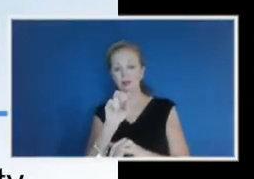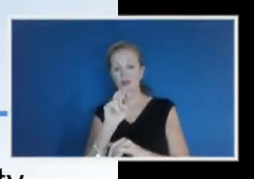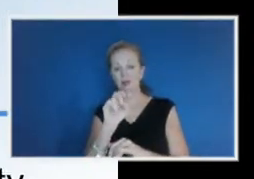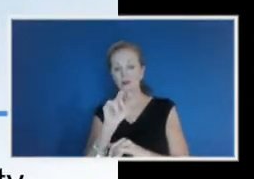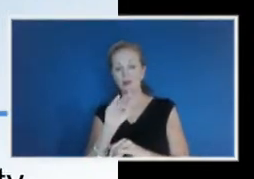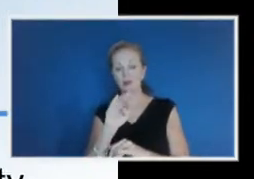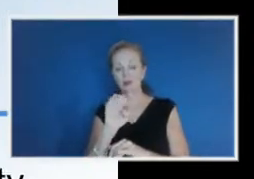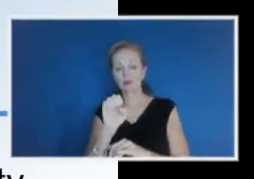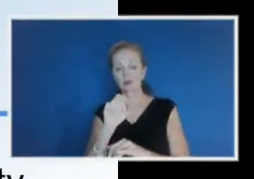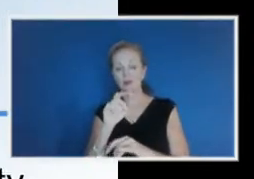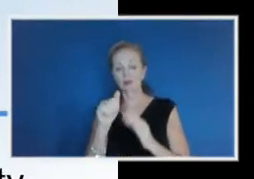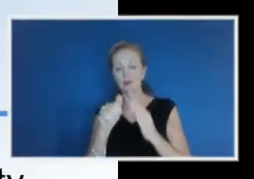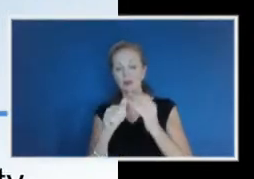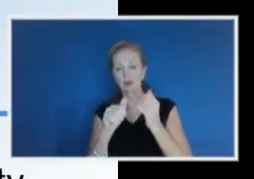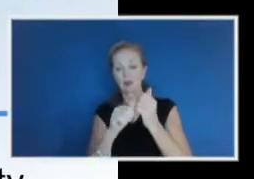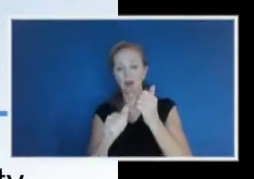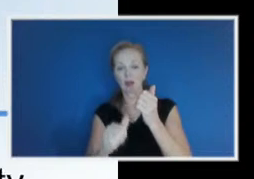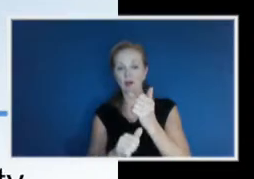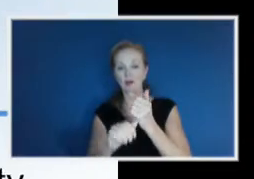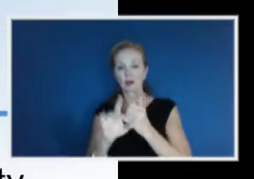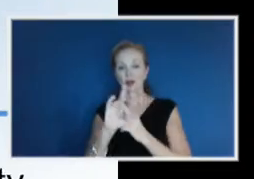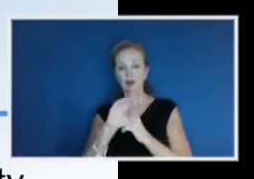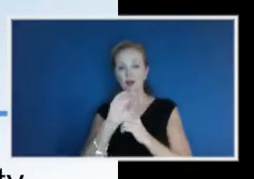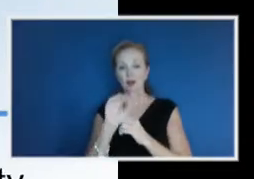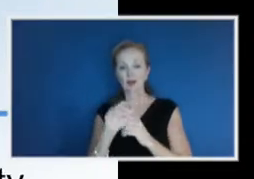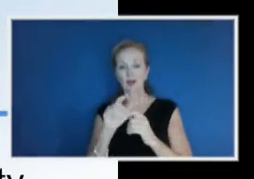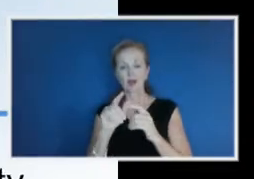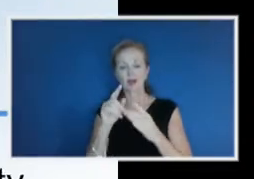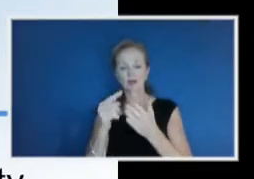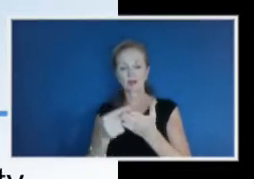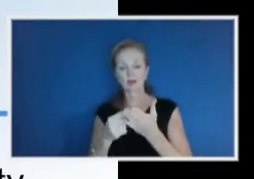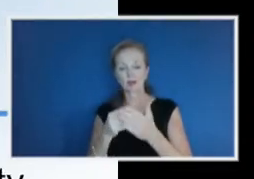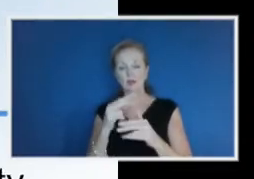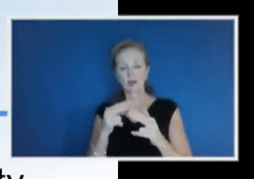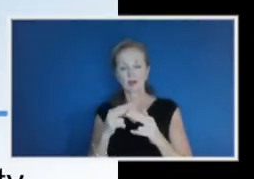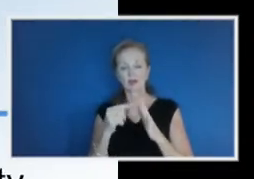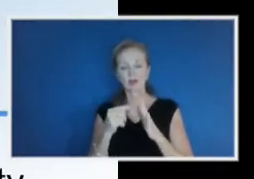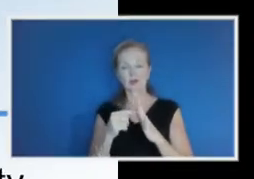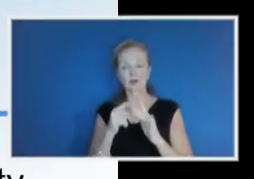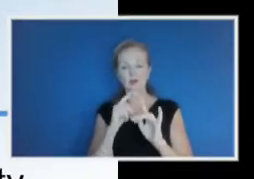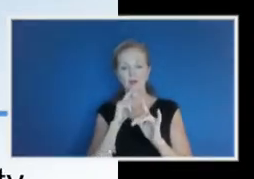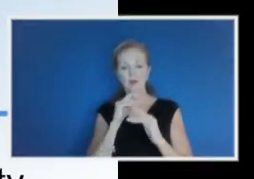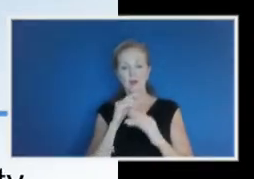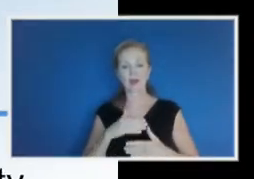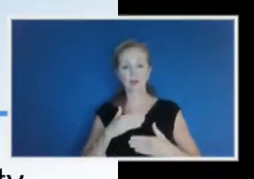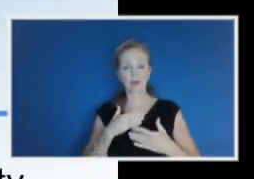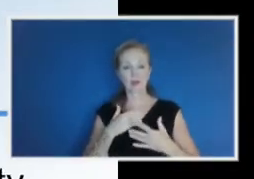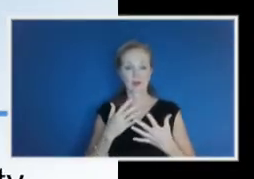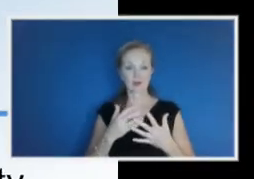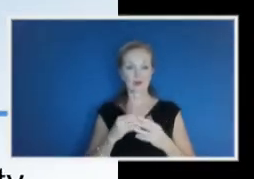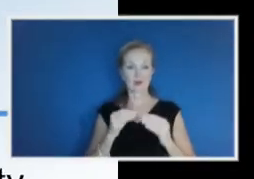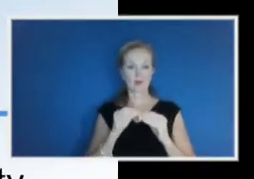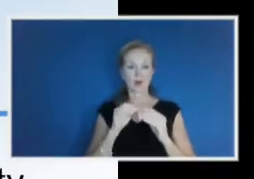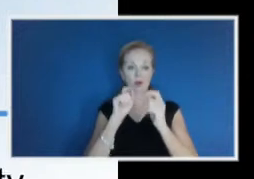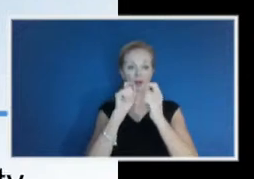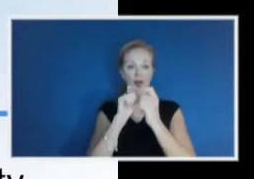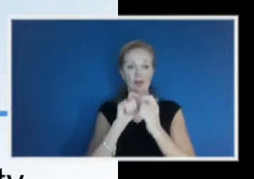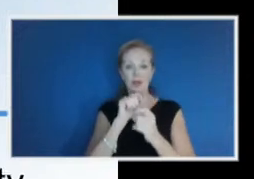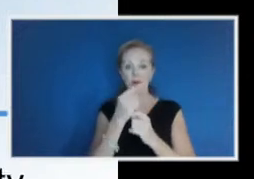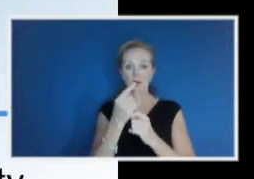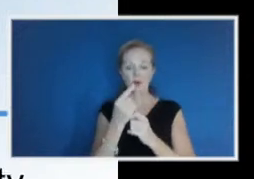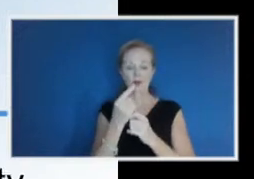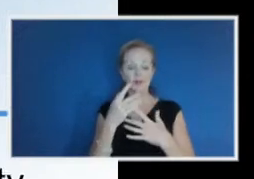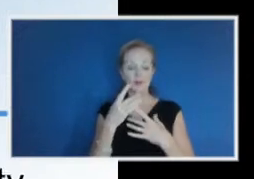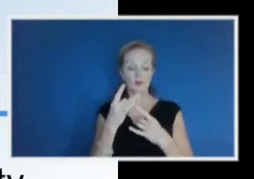means is it under 80%? There's a lot of discussion about this in the report. I'm happy to go into it in more detail if anyone is